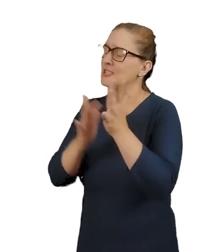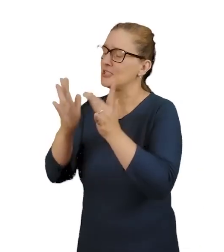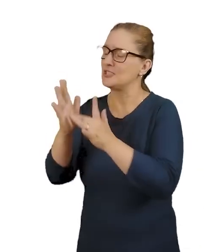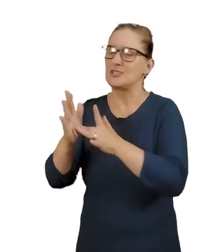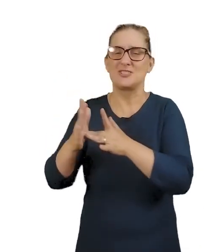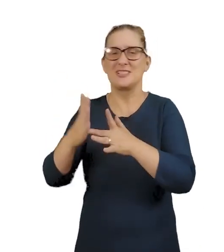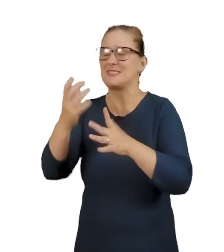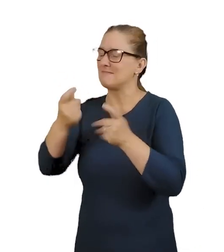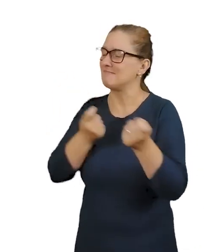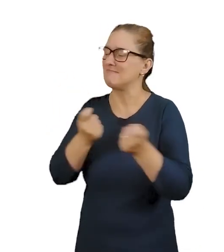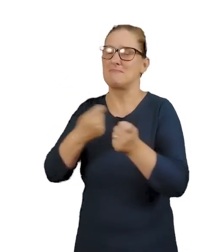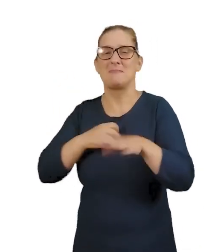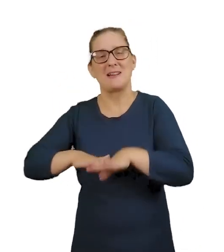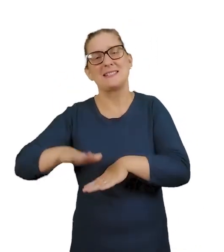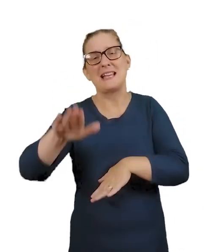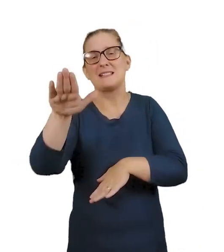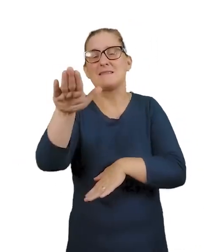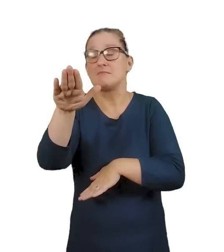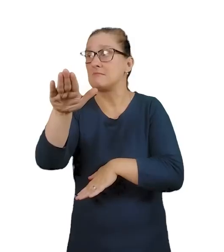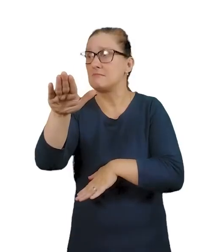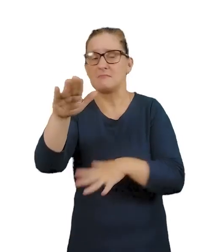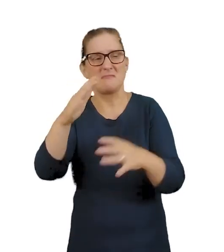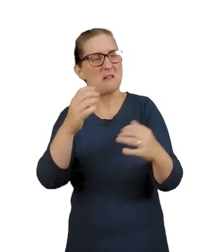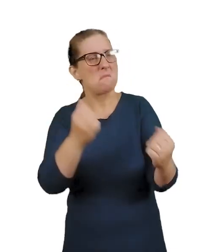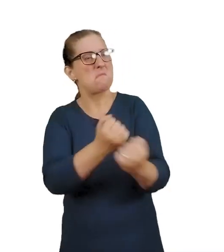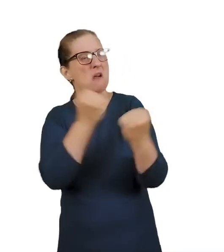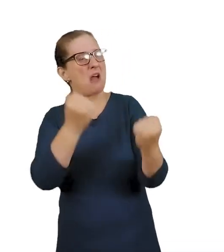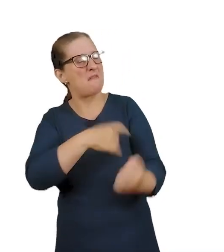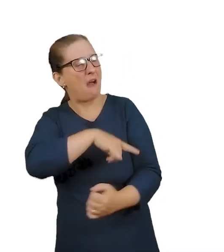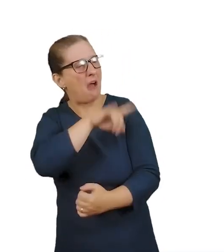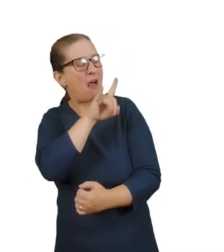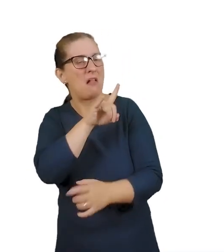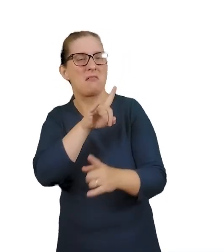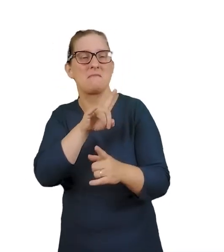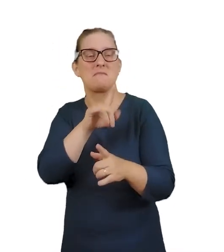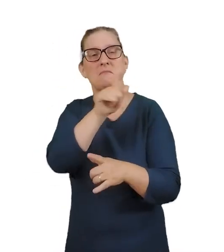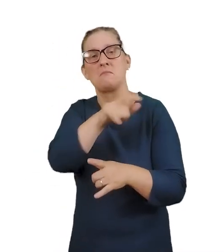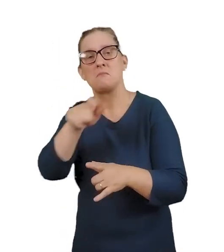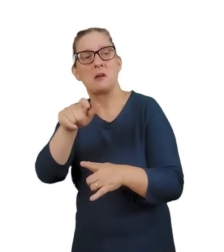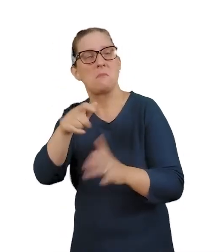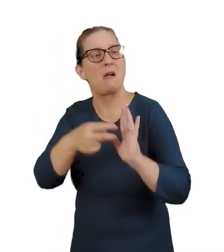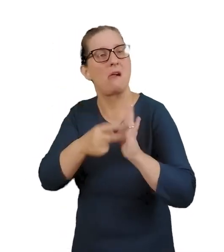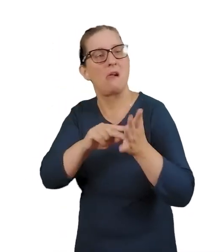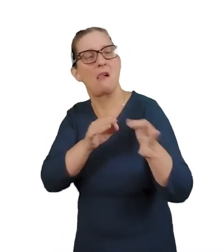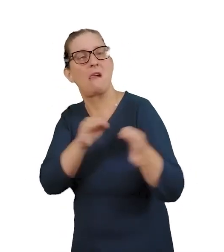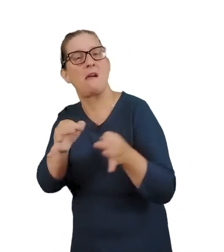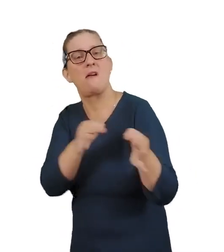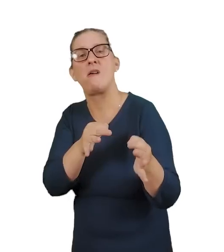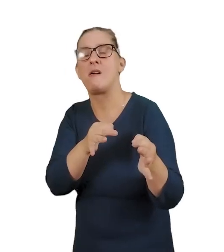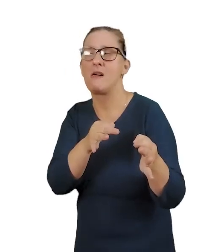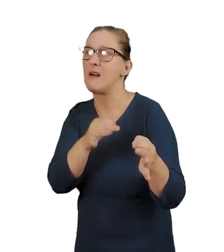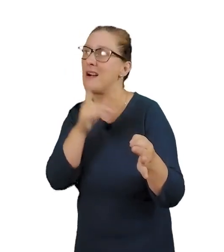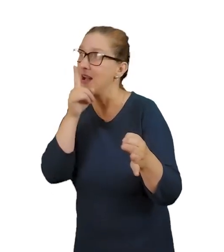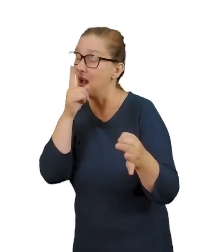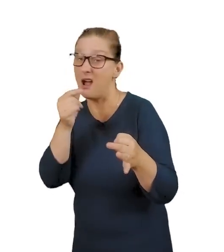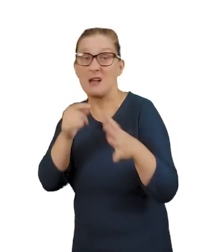commands my destiny. No power of hell, no scheme of